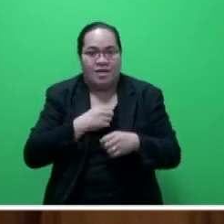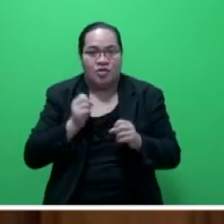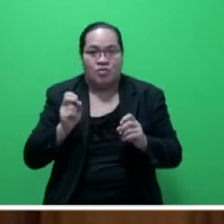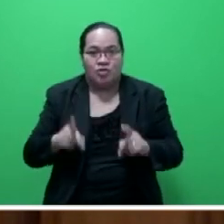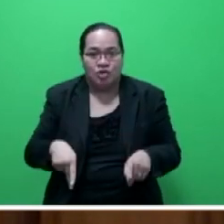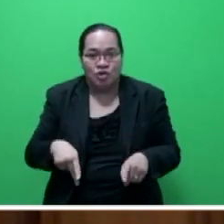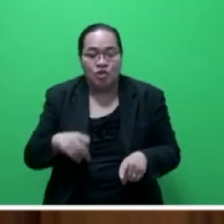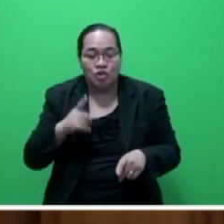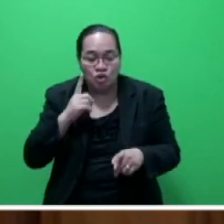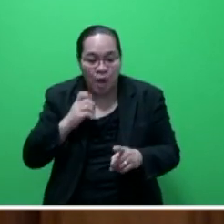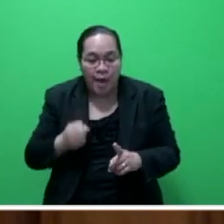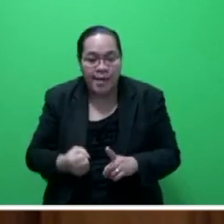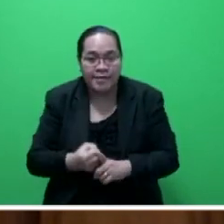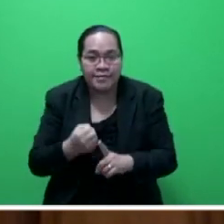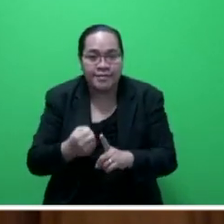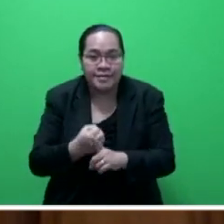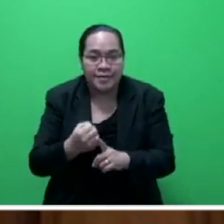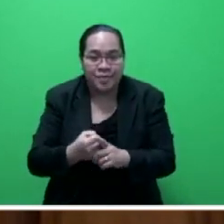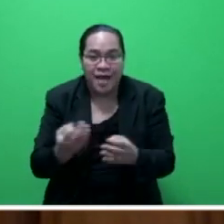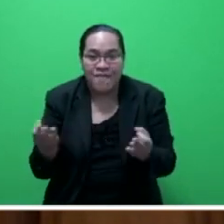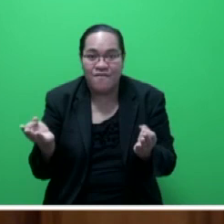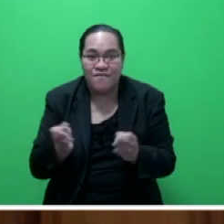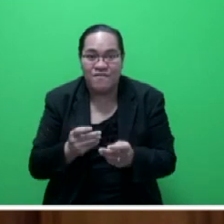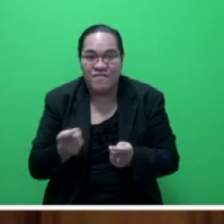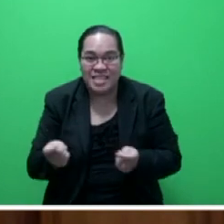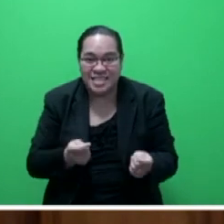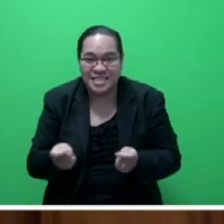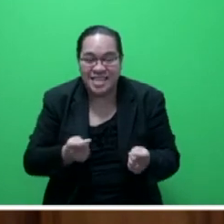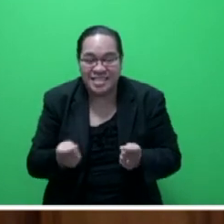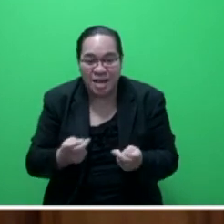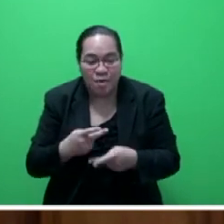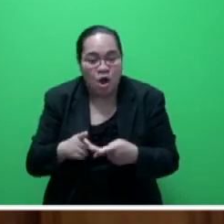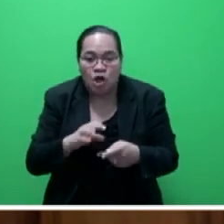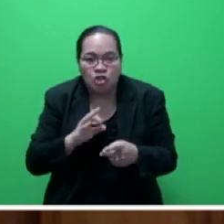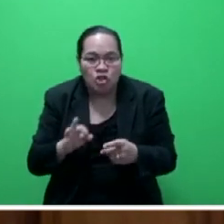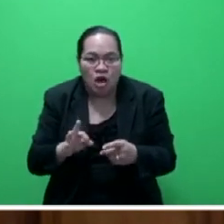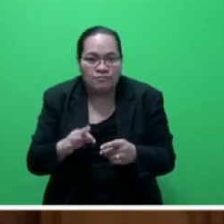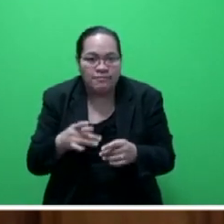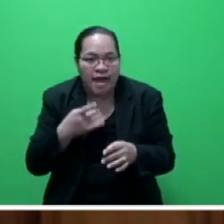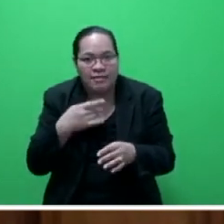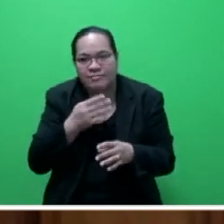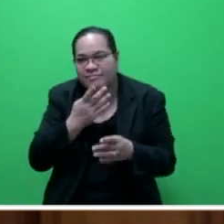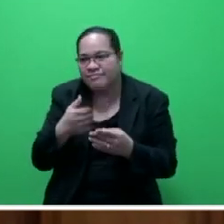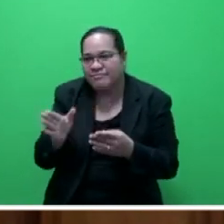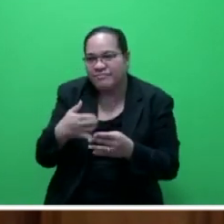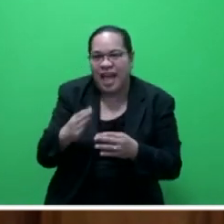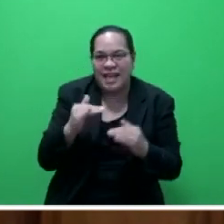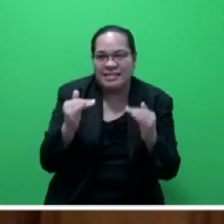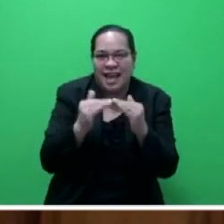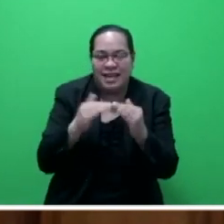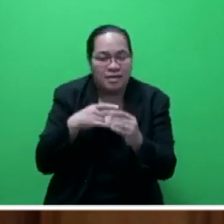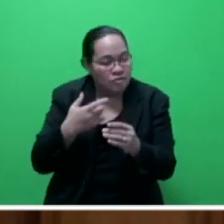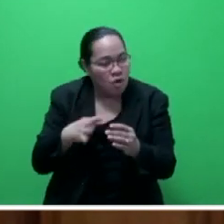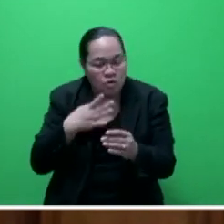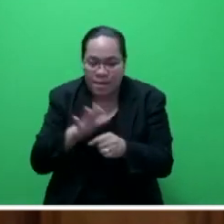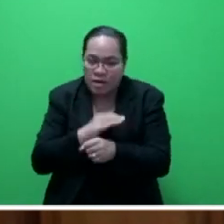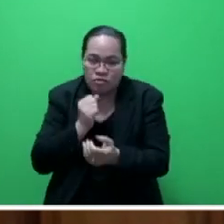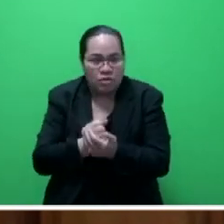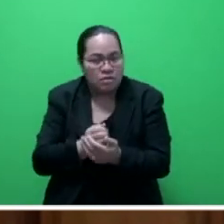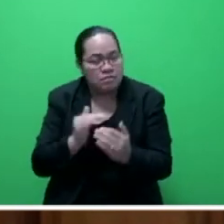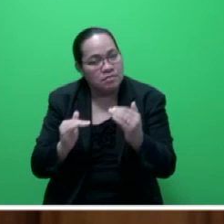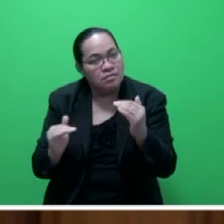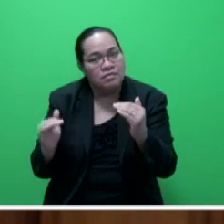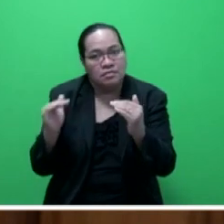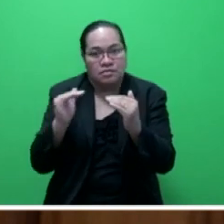its facilitation process without compromising standards that will ensure the sustainable management of our